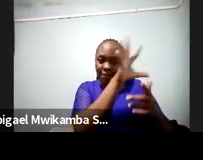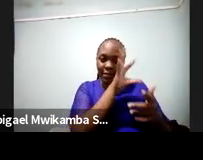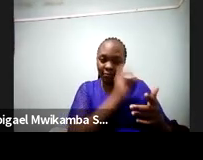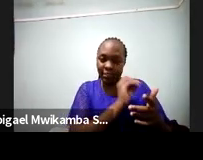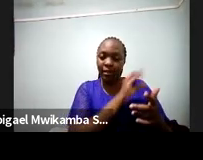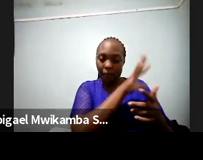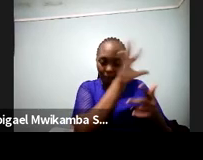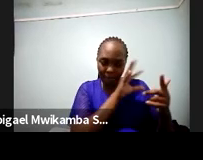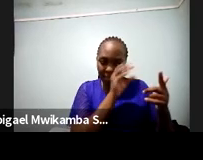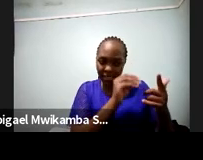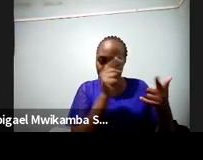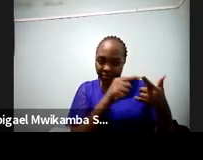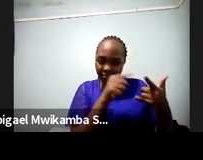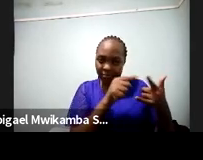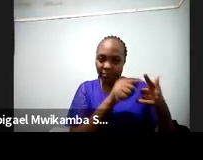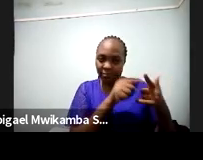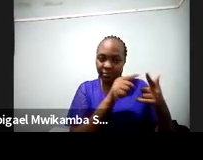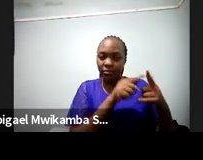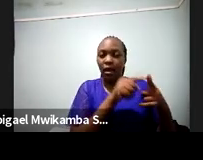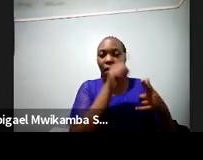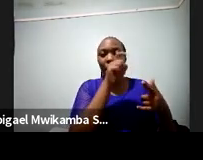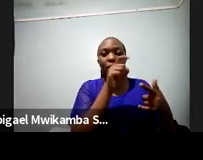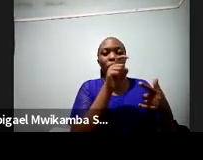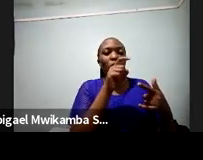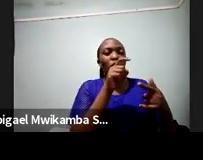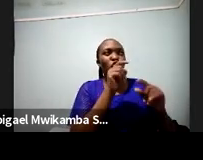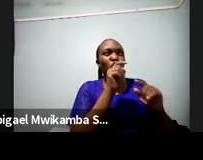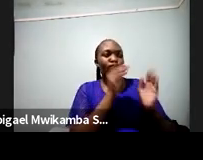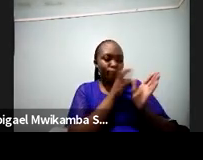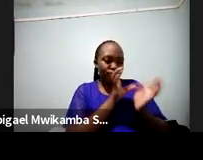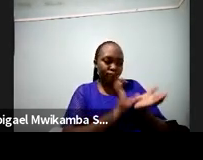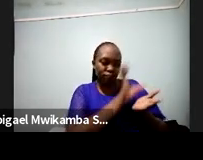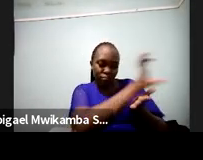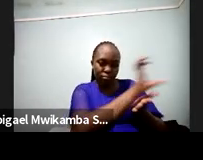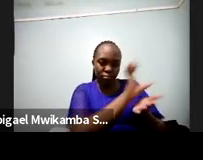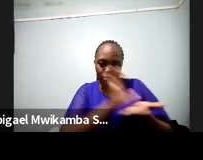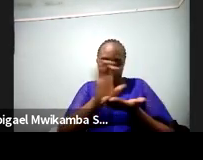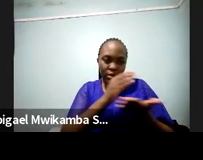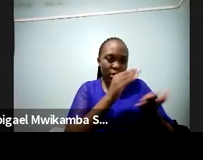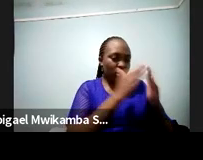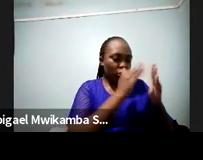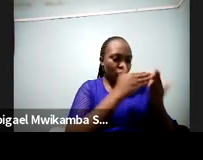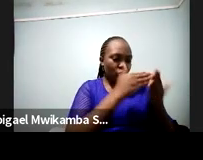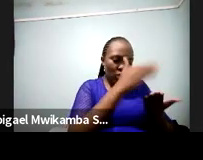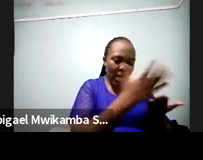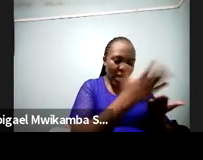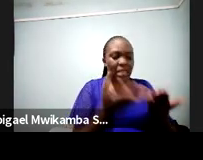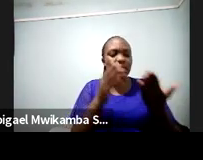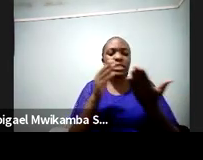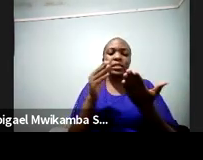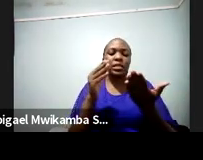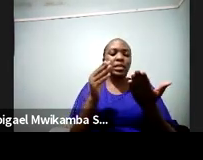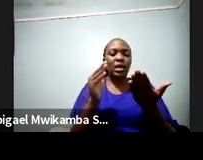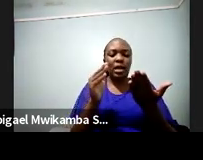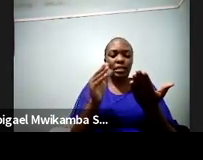your transport. And those essentials, if you have to do your hair, you have to do your nails, all those are essentials. So